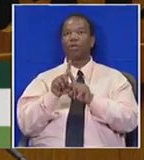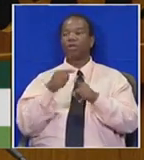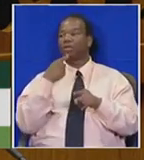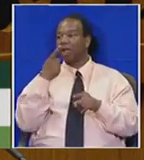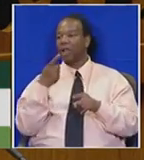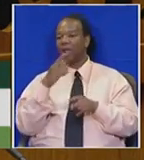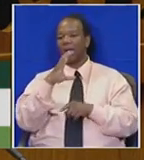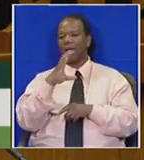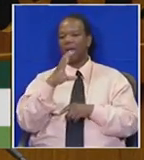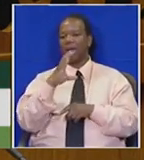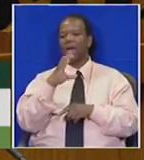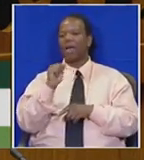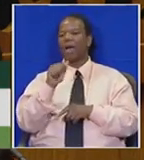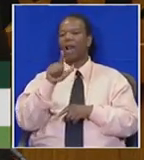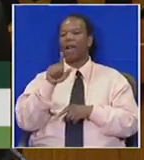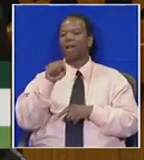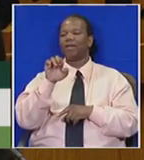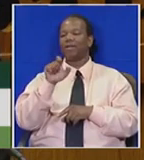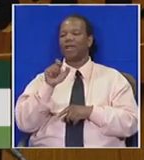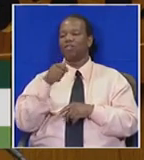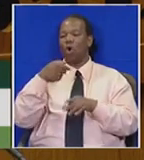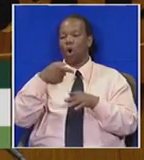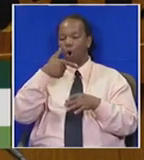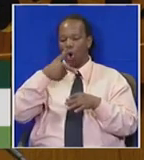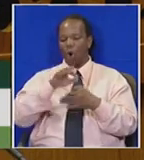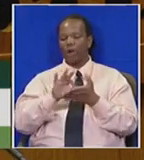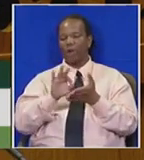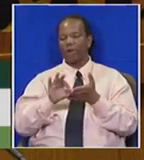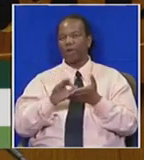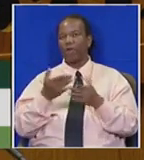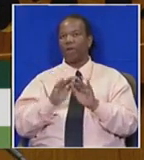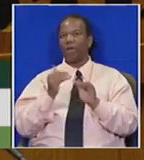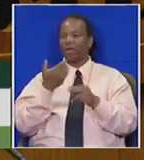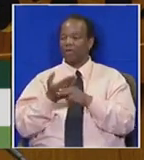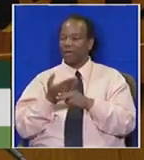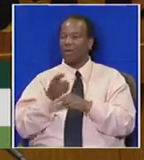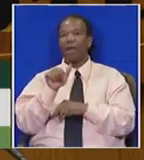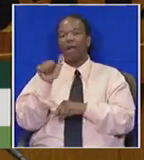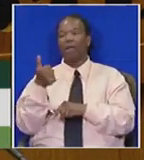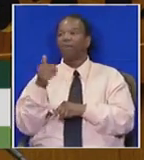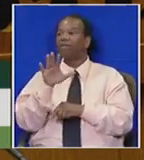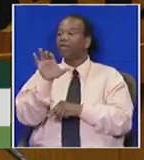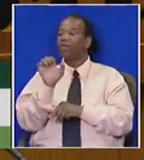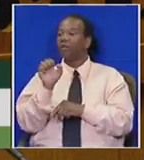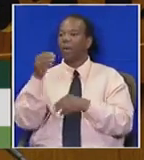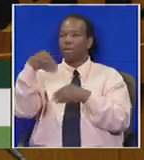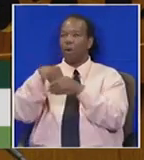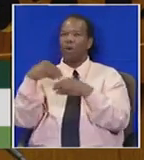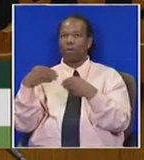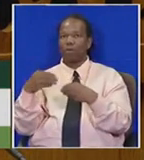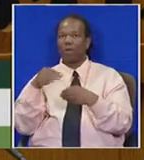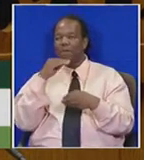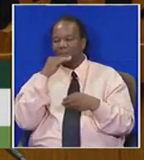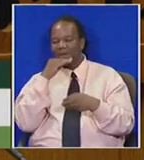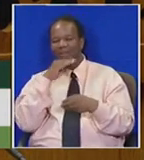Caltex refinery and to increase the ownership of South Africans in the business if its bid to buy the